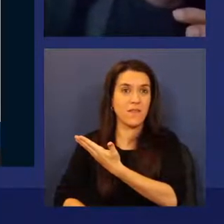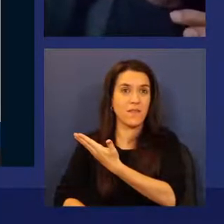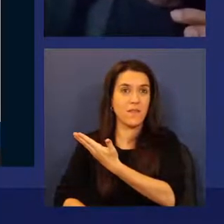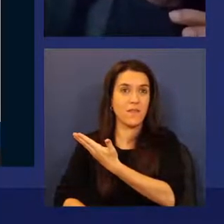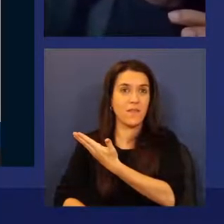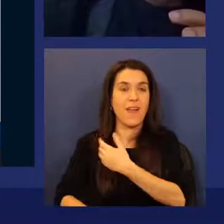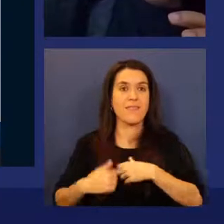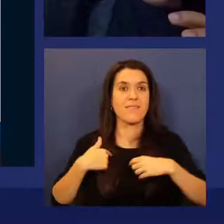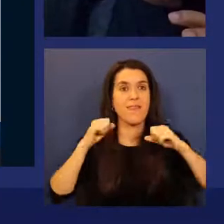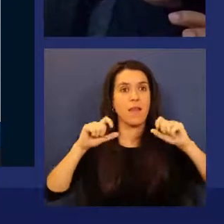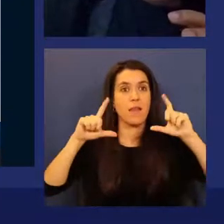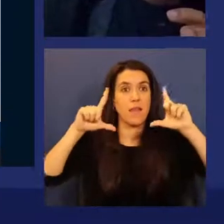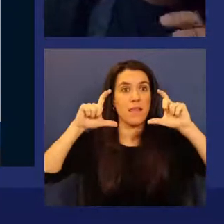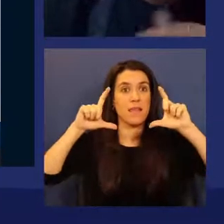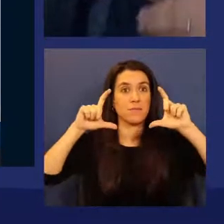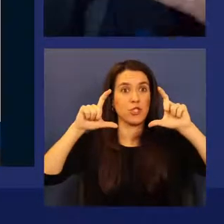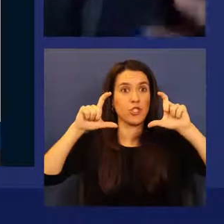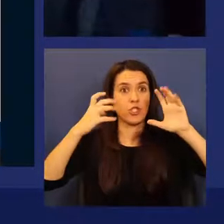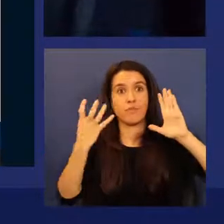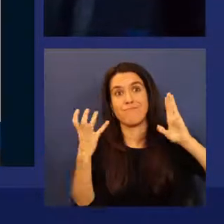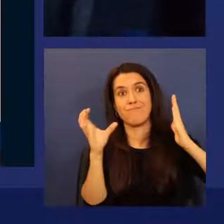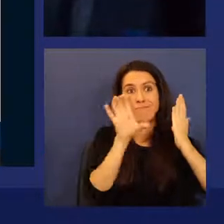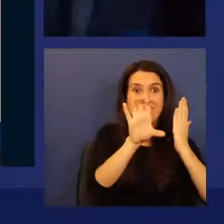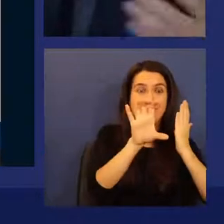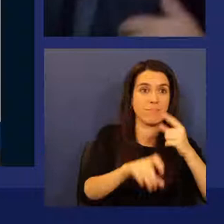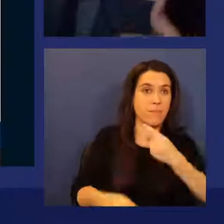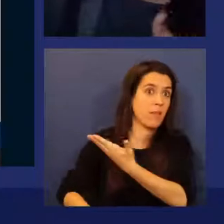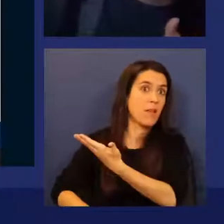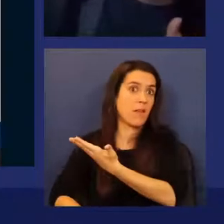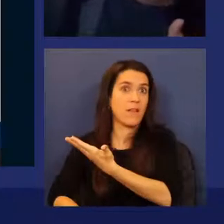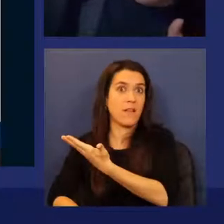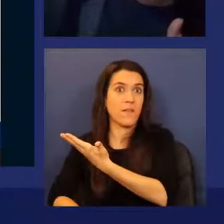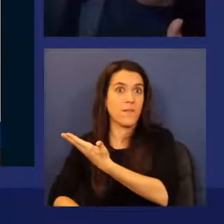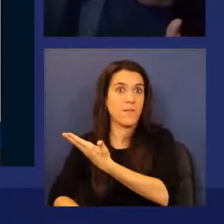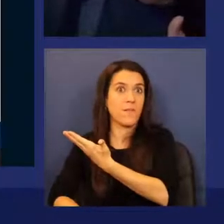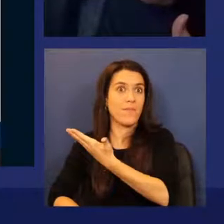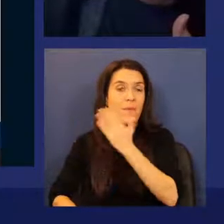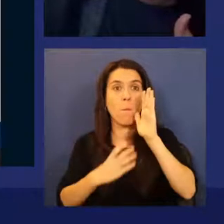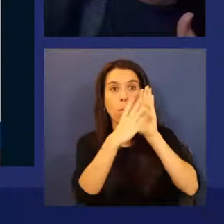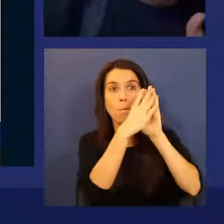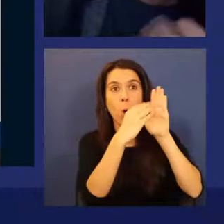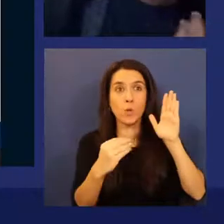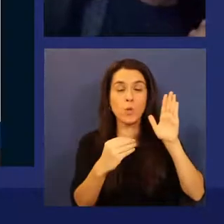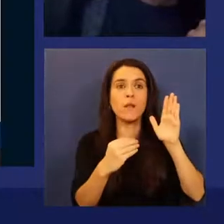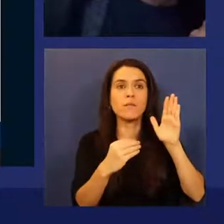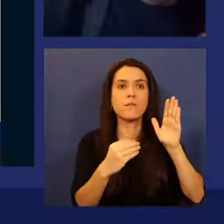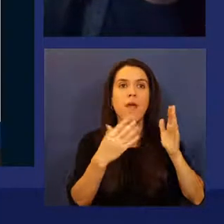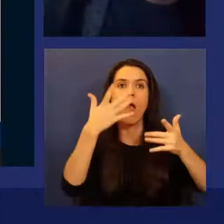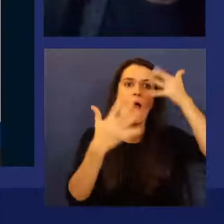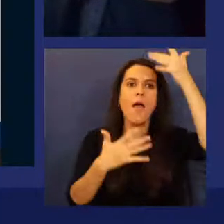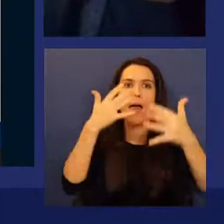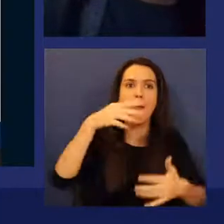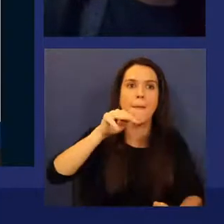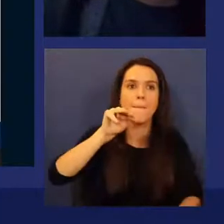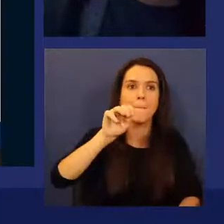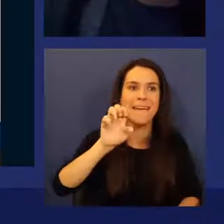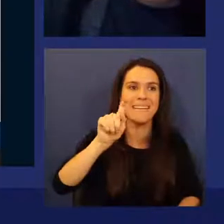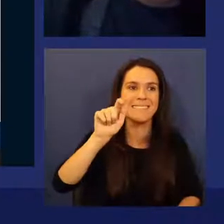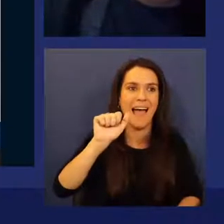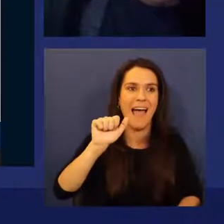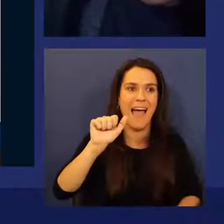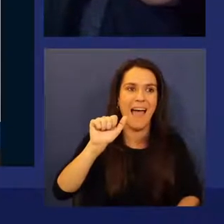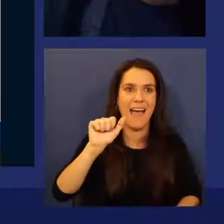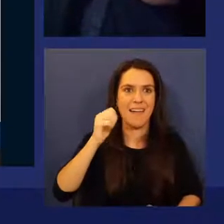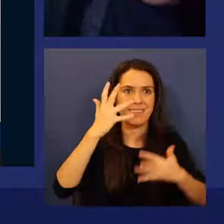into, you'll see down here, right, into a model and get metadata back. So the nice thing about doing this, and I'm just going to upload